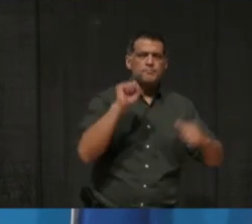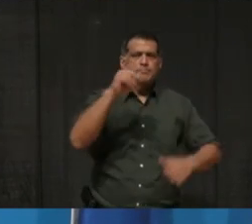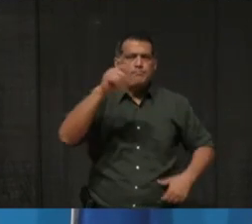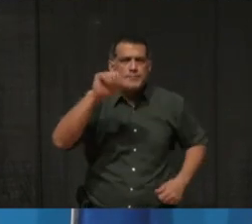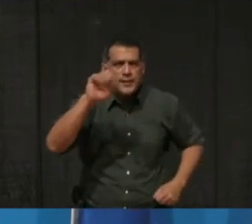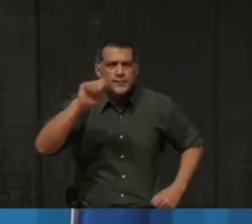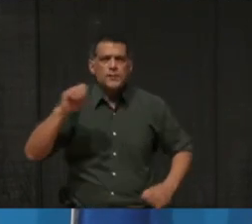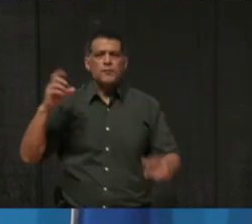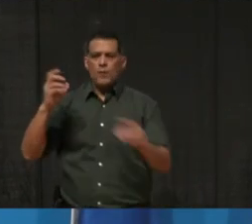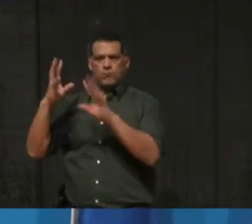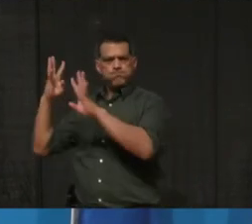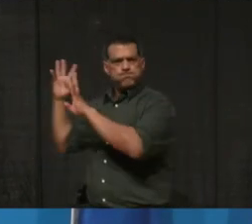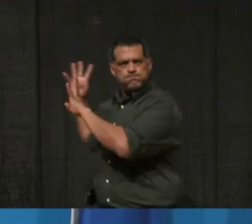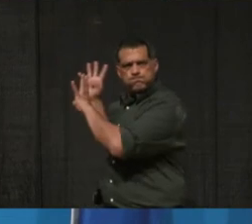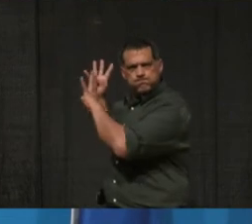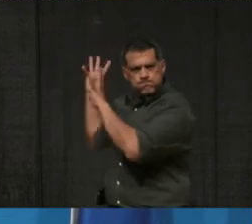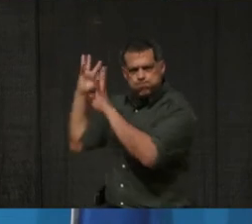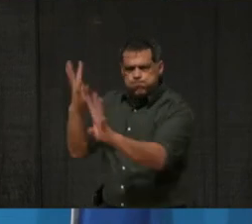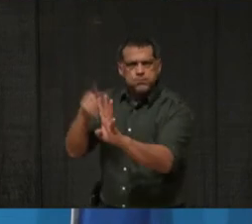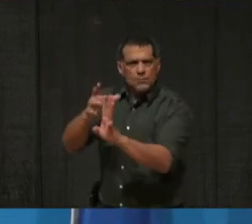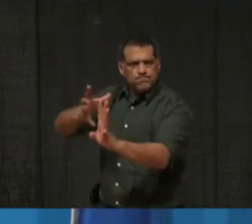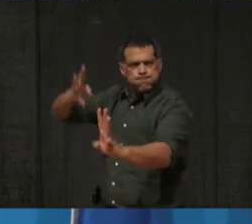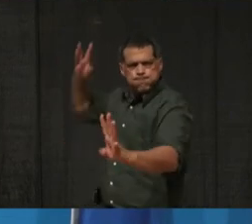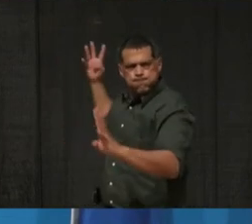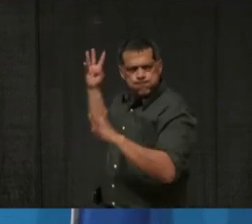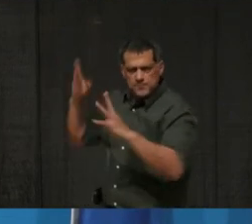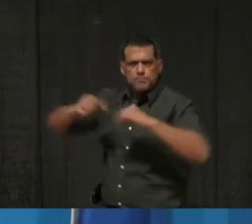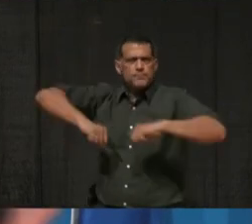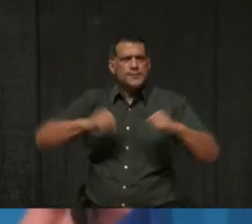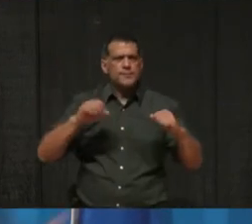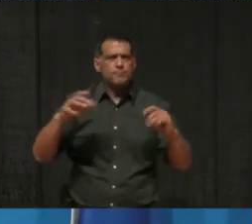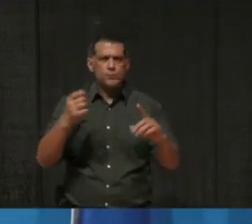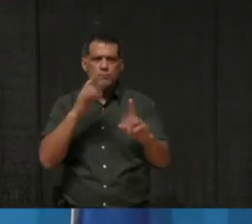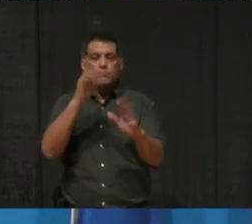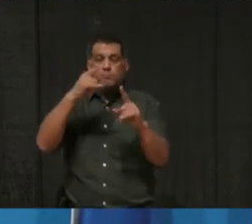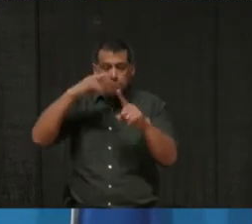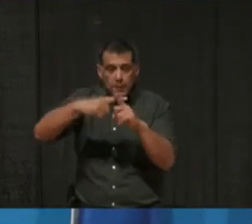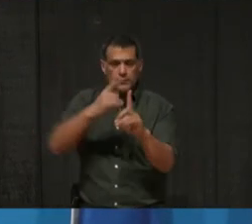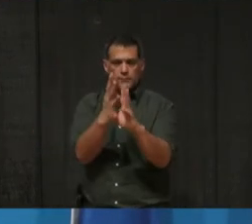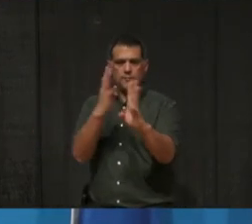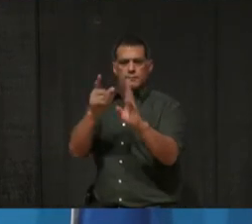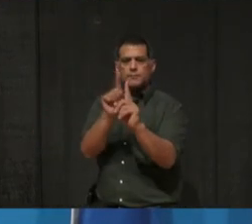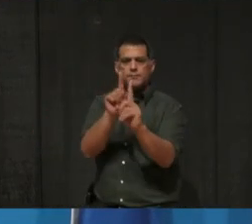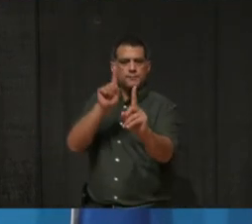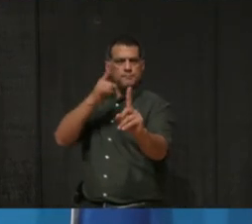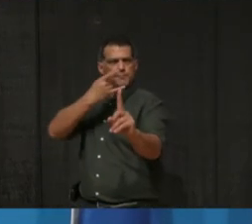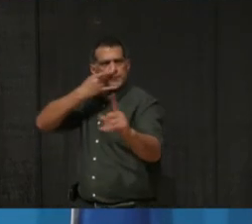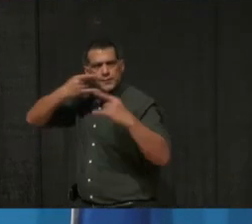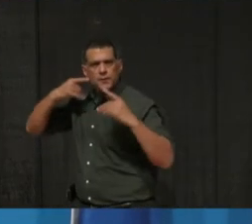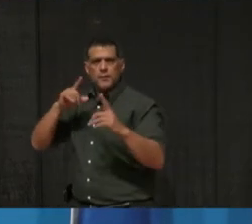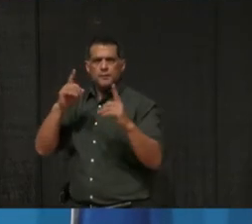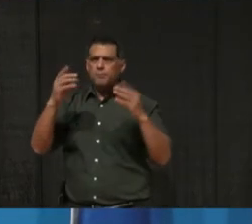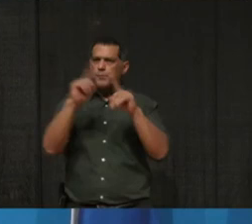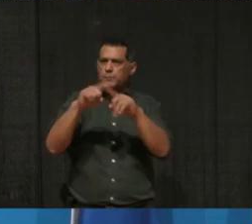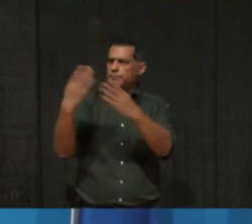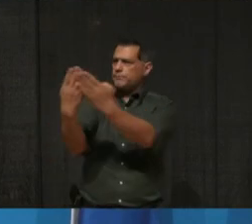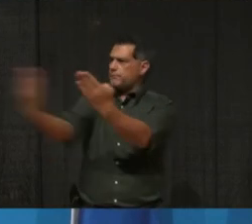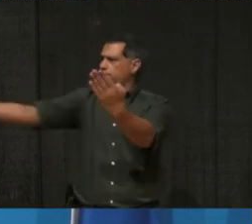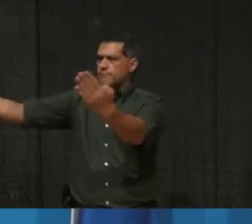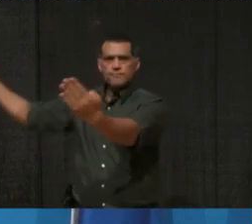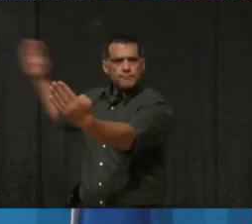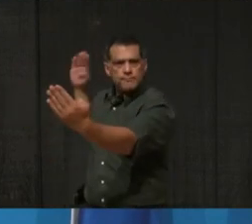to accommodate precautions such as physical distancing, masking, physical barriers that may be there to reduce risk of